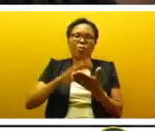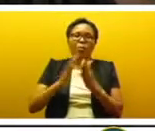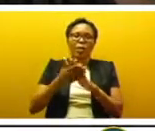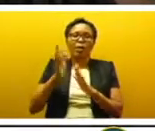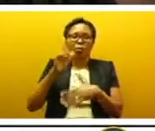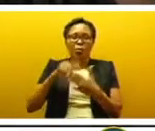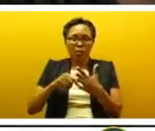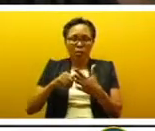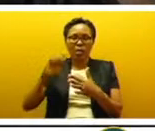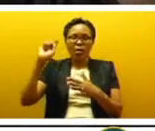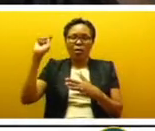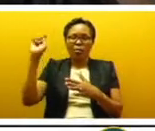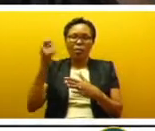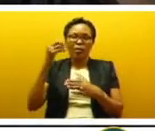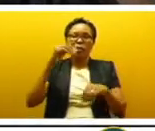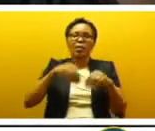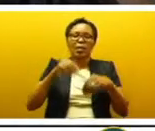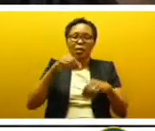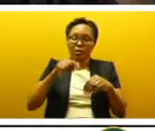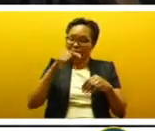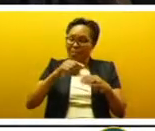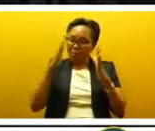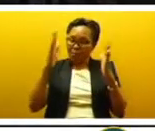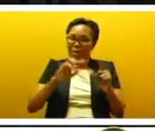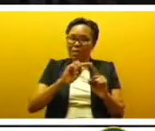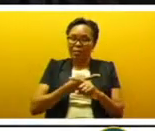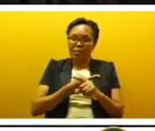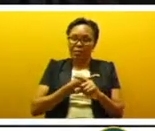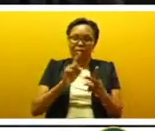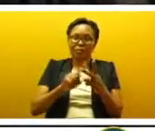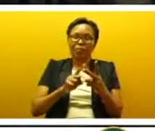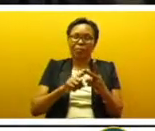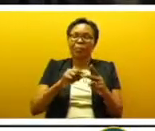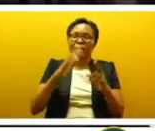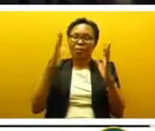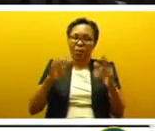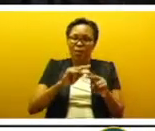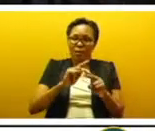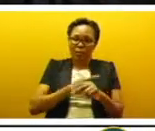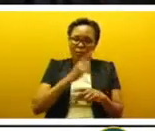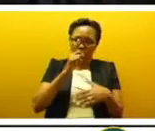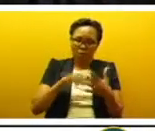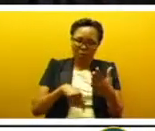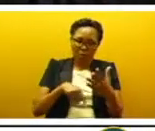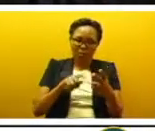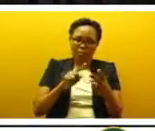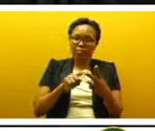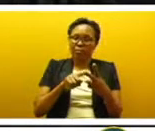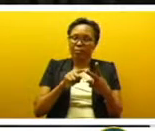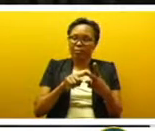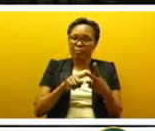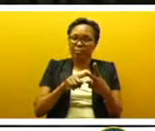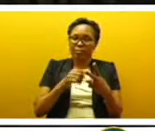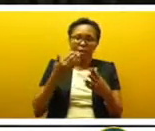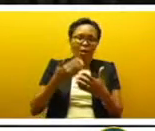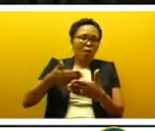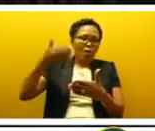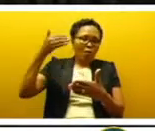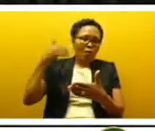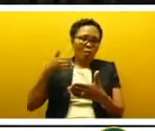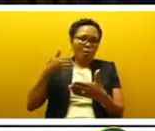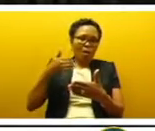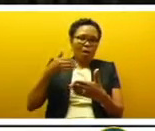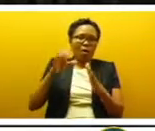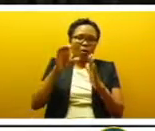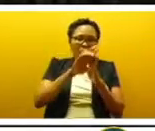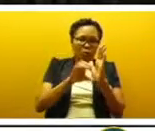important distinction. The second most important distinction is this, that the former constitution of